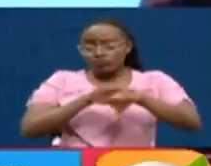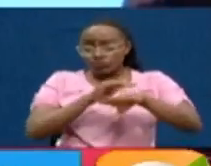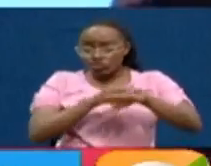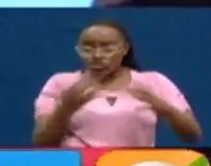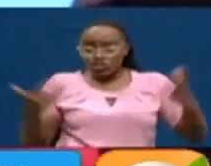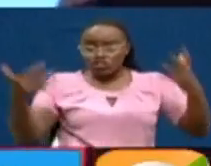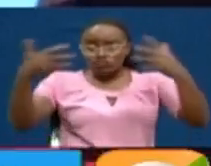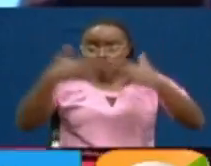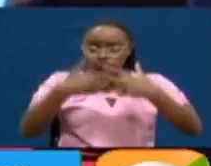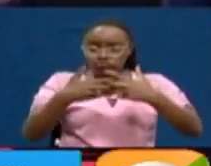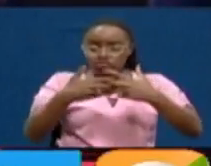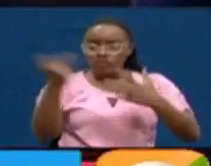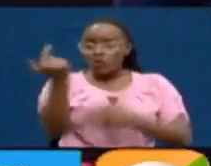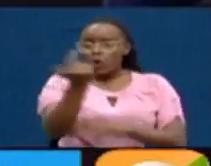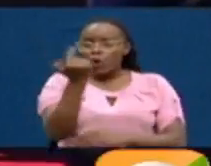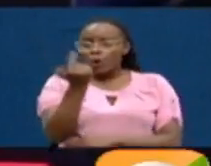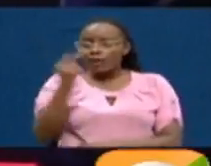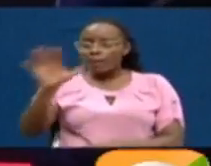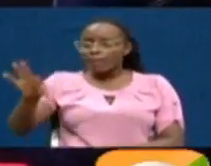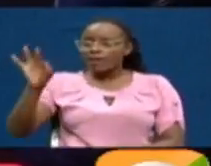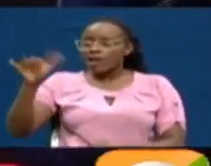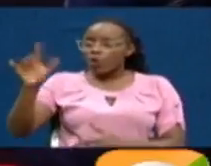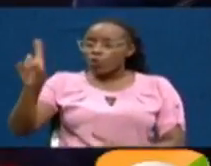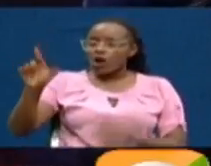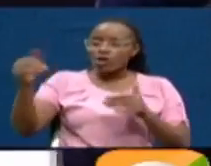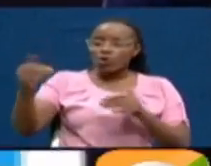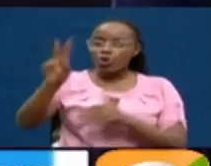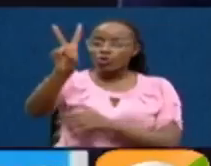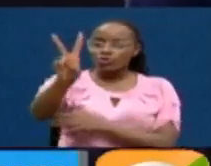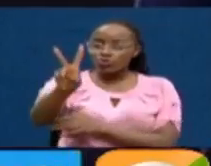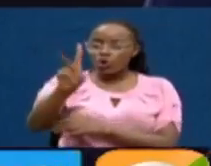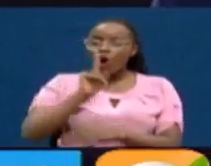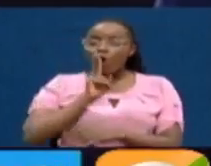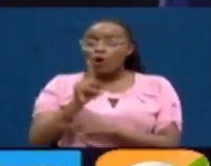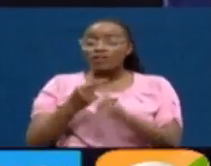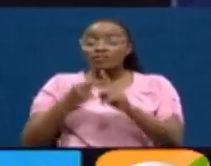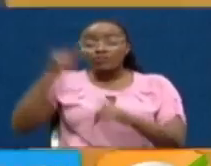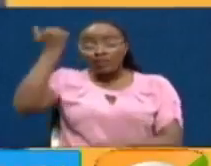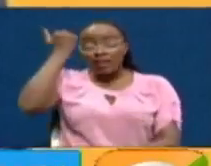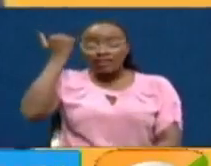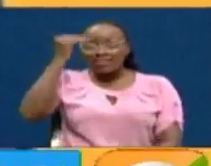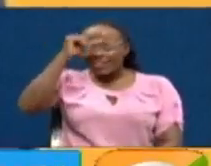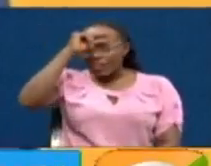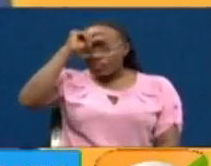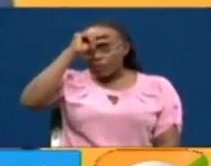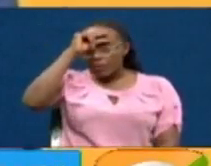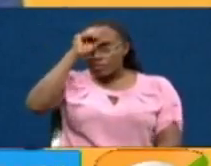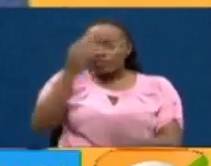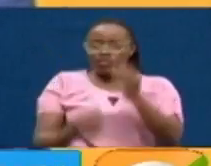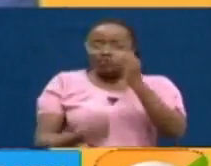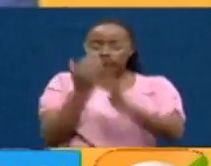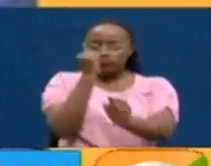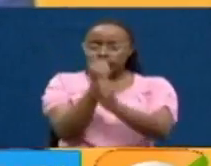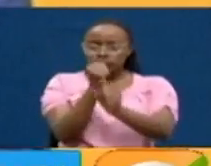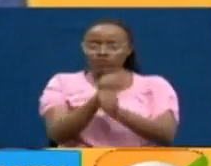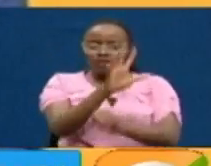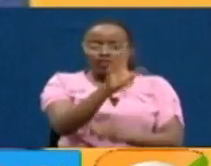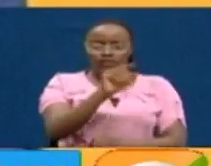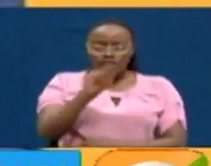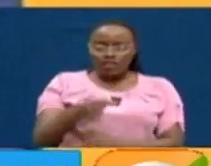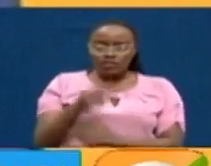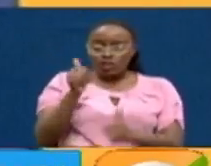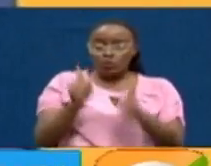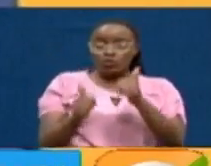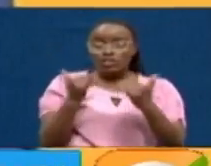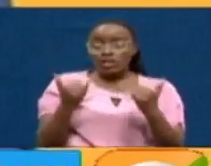By only taking one or two directives from the government, the creation of jobs from 50,000 that are